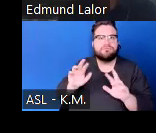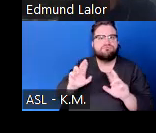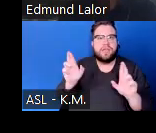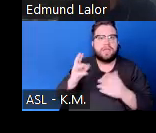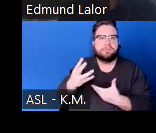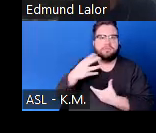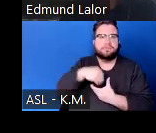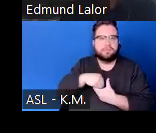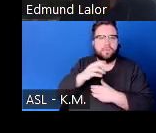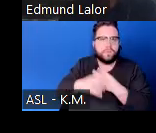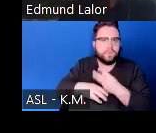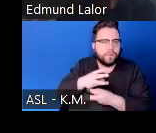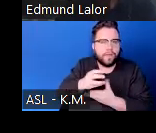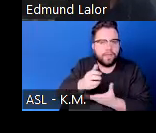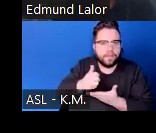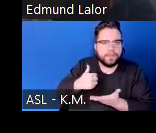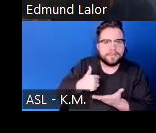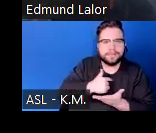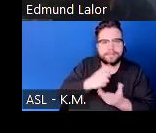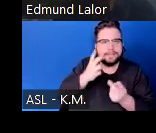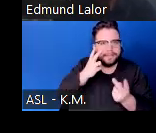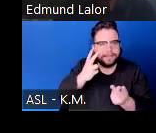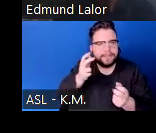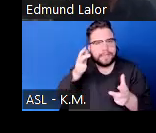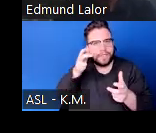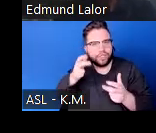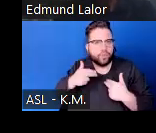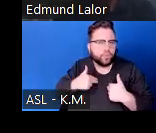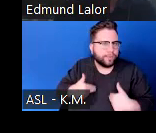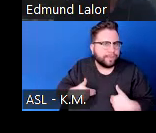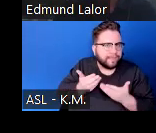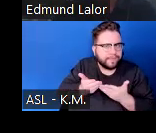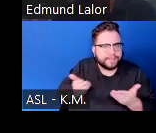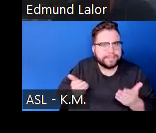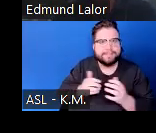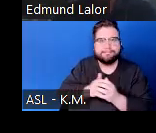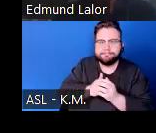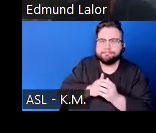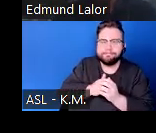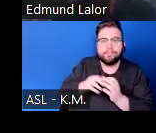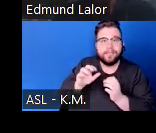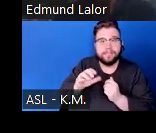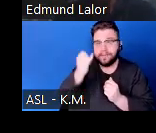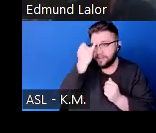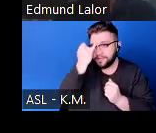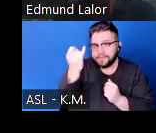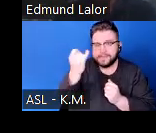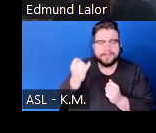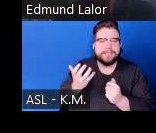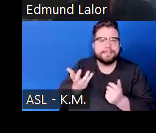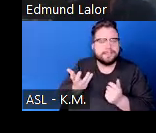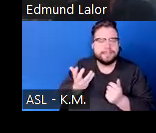and hear human things. And because of this idea, the thinking is that our